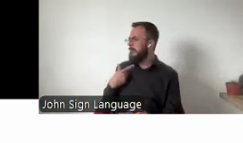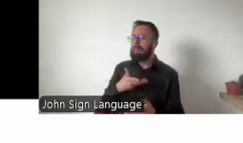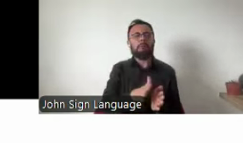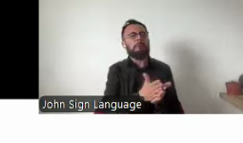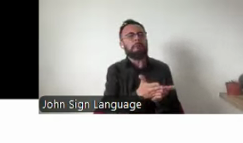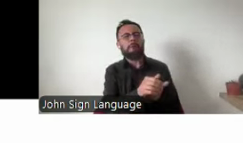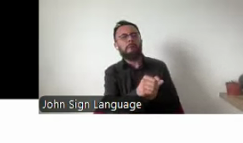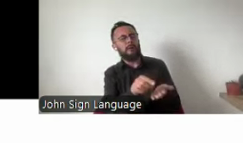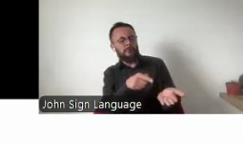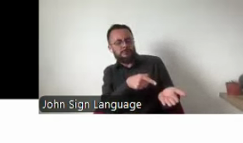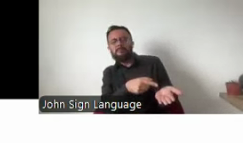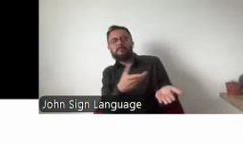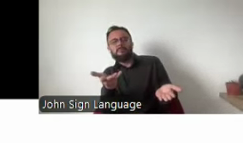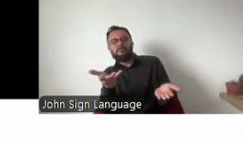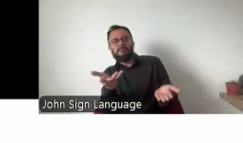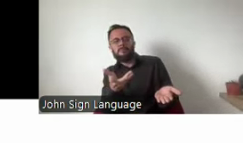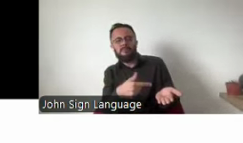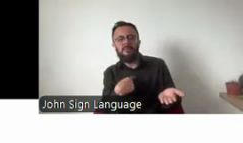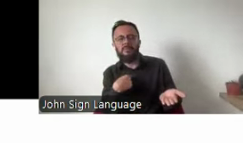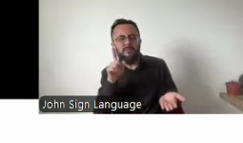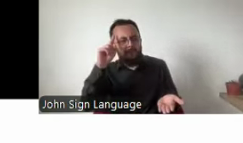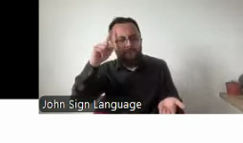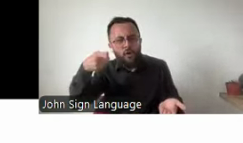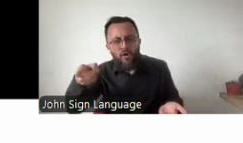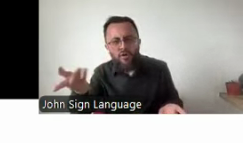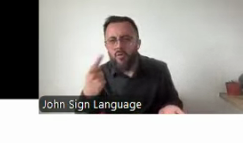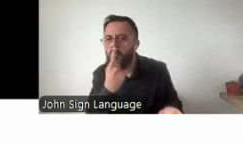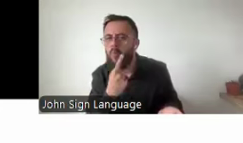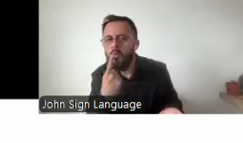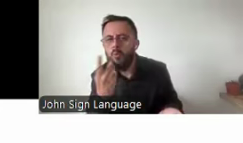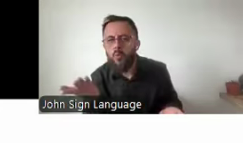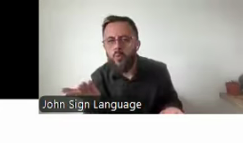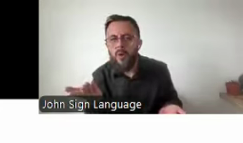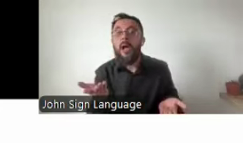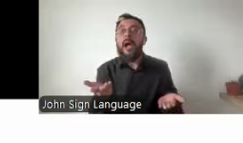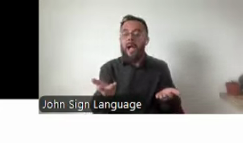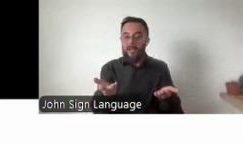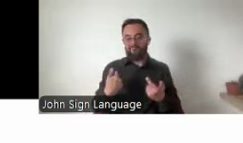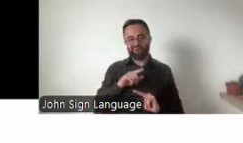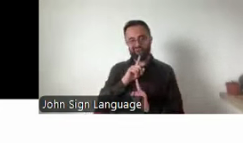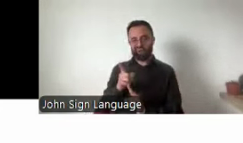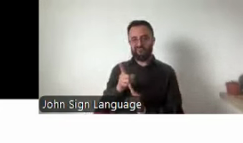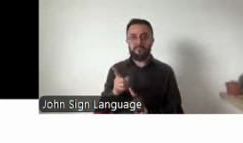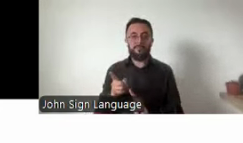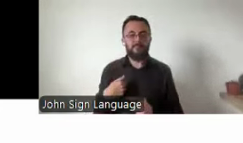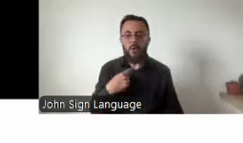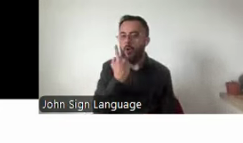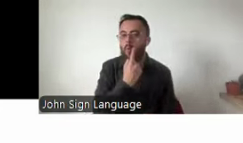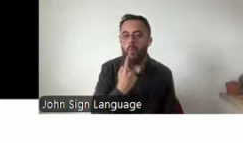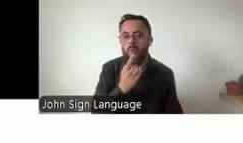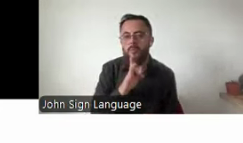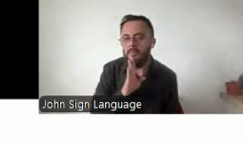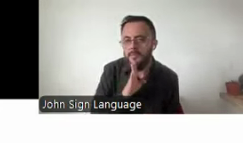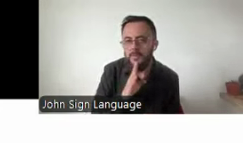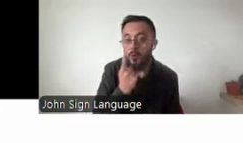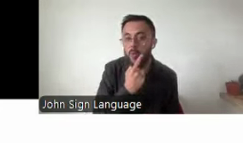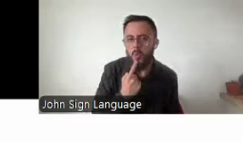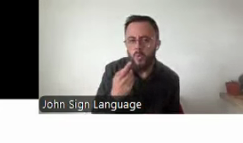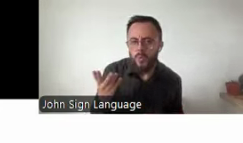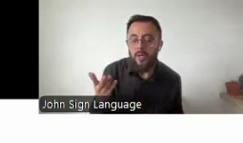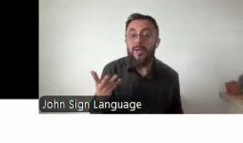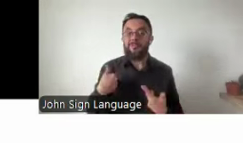is that ministries of health are very much the primary users. So we really need ministries